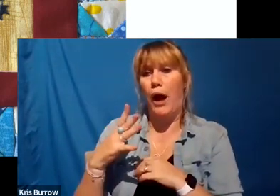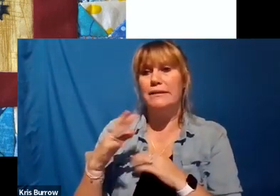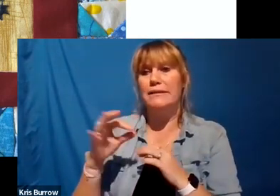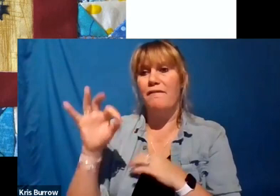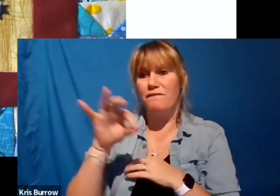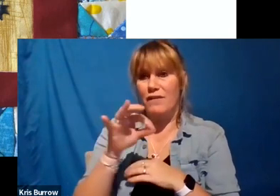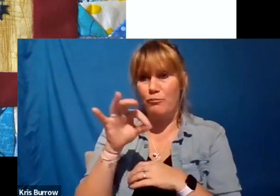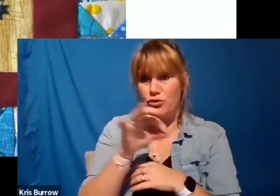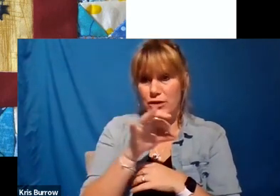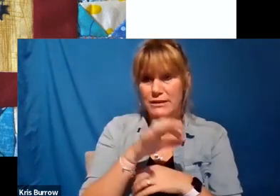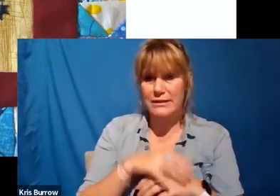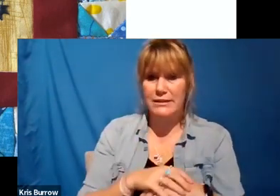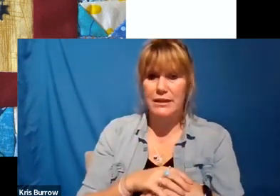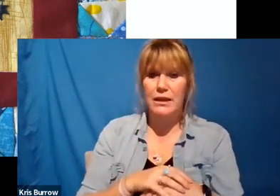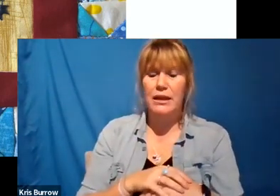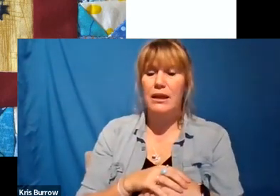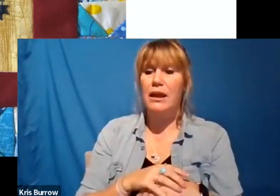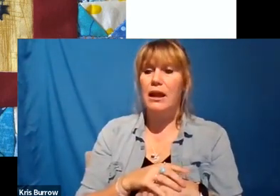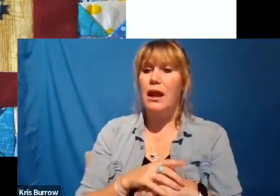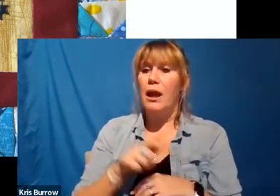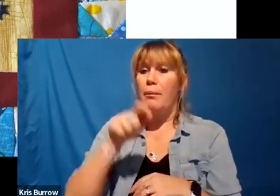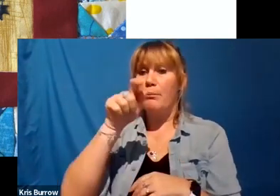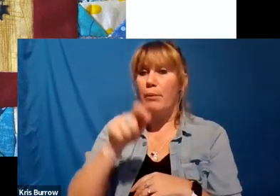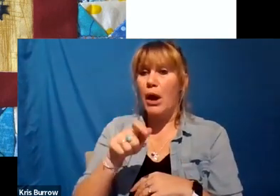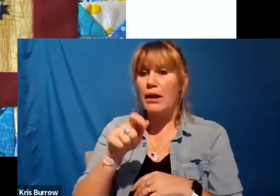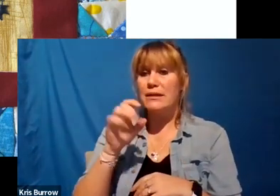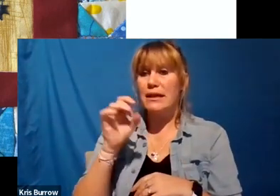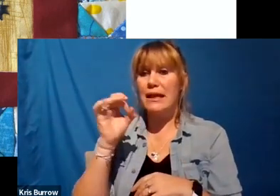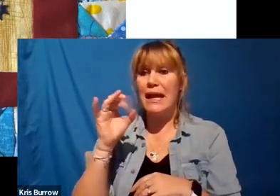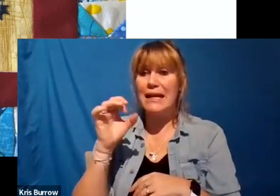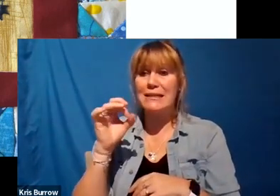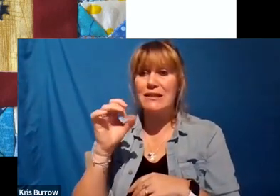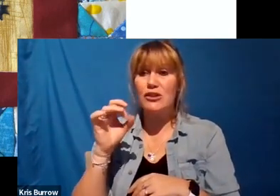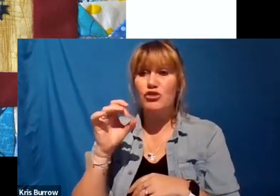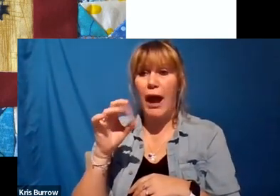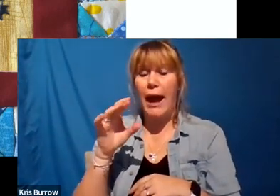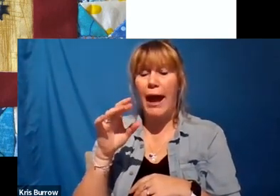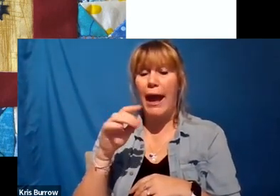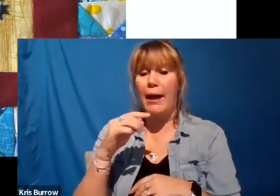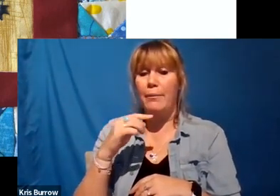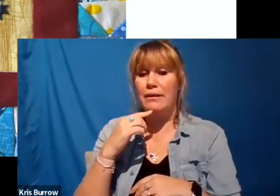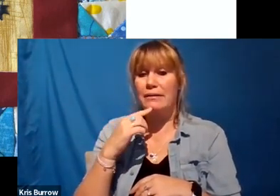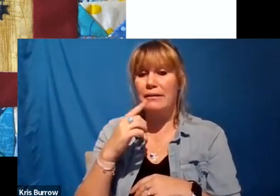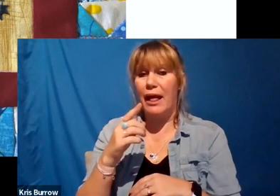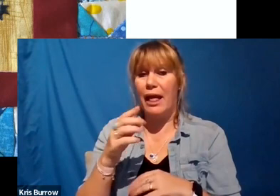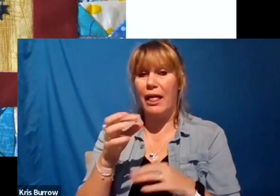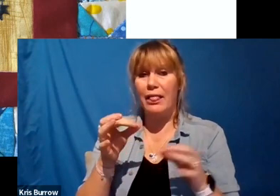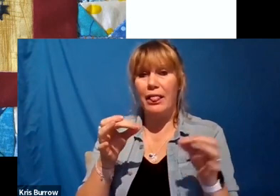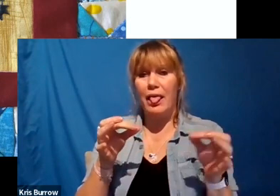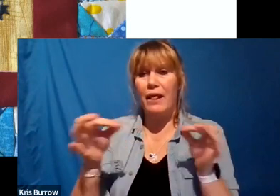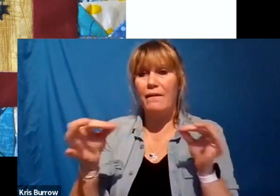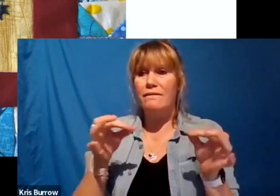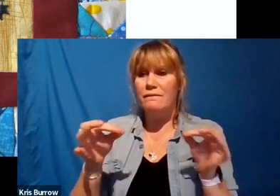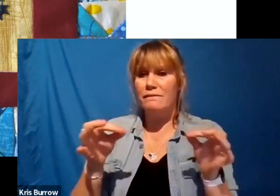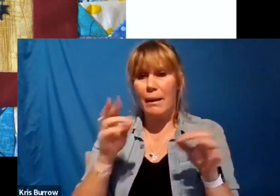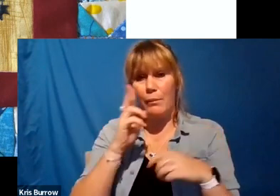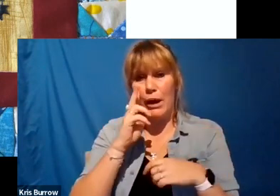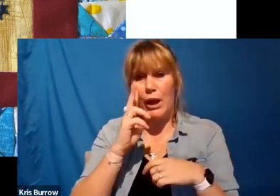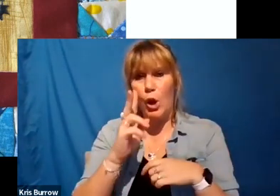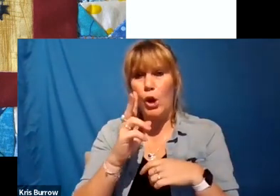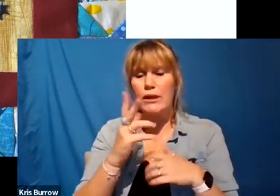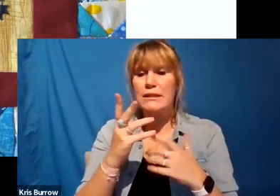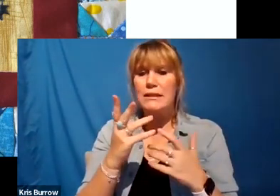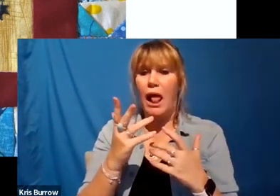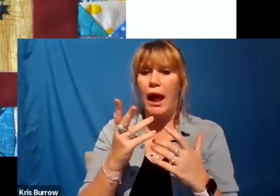Someone on Instagram commented that the fabric the embroidery is on looks like airflow with all the different